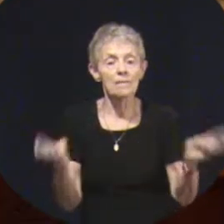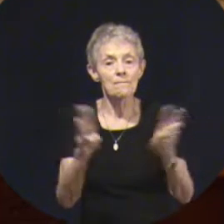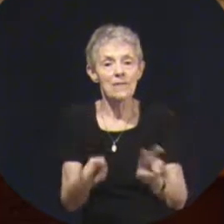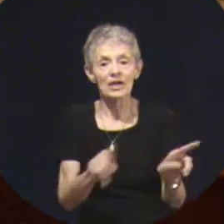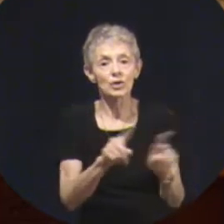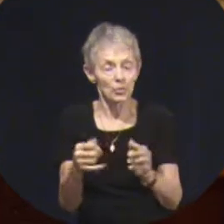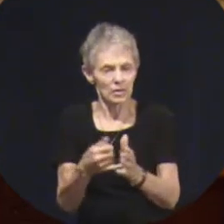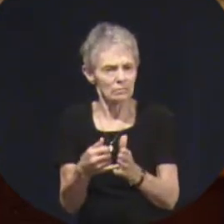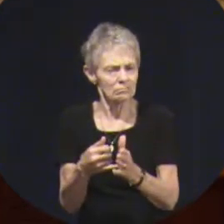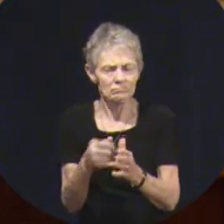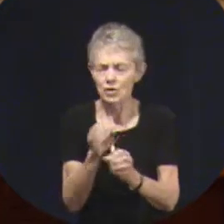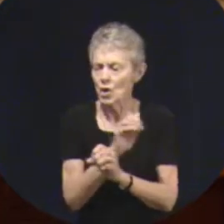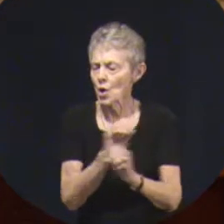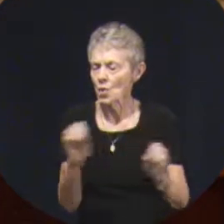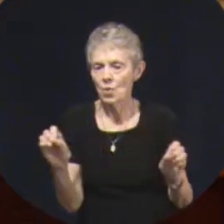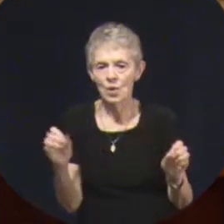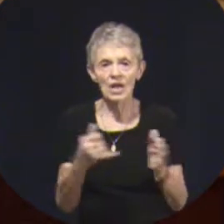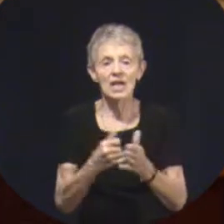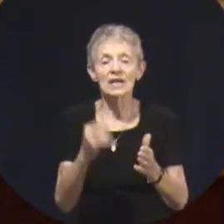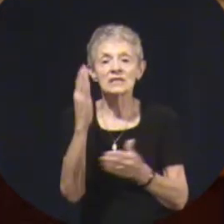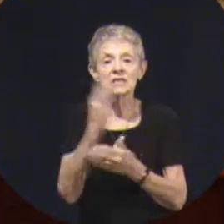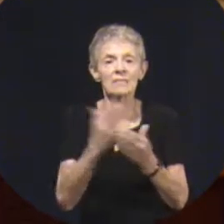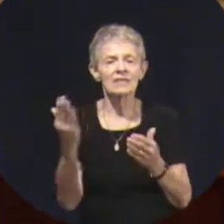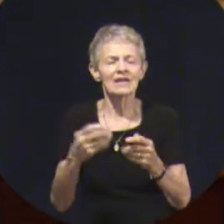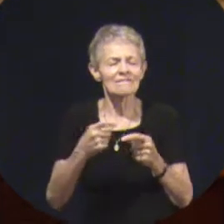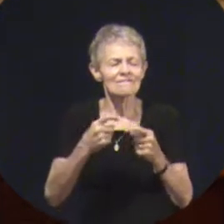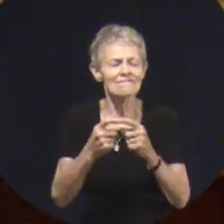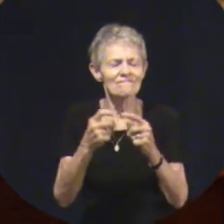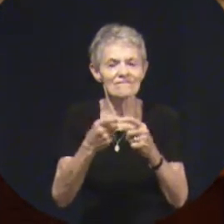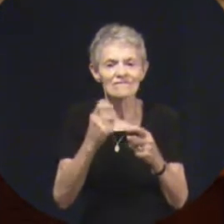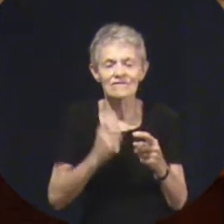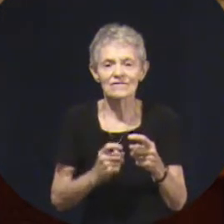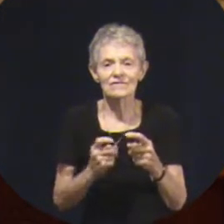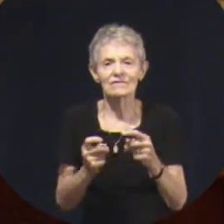No, it is something very near to you,